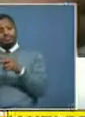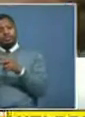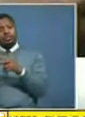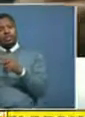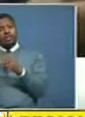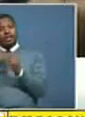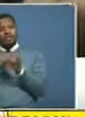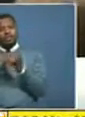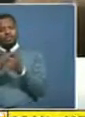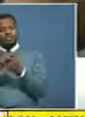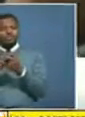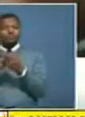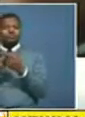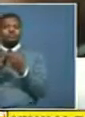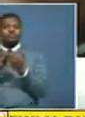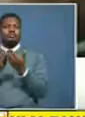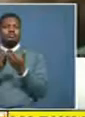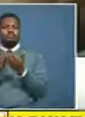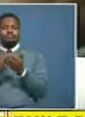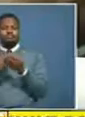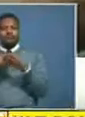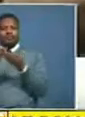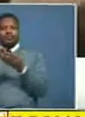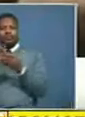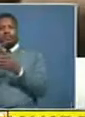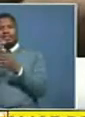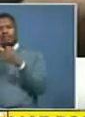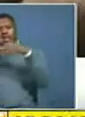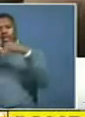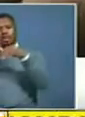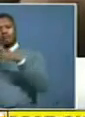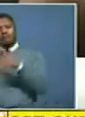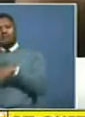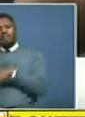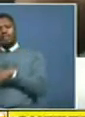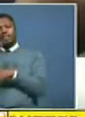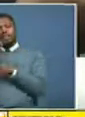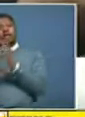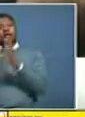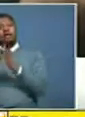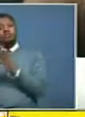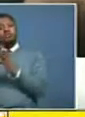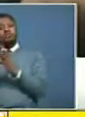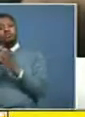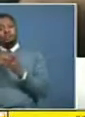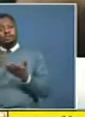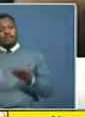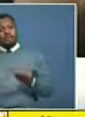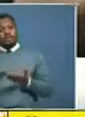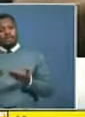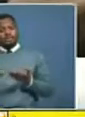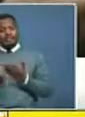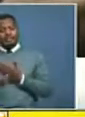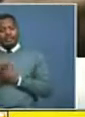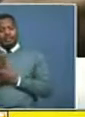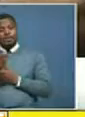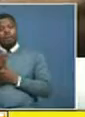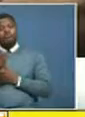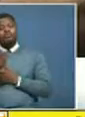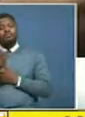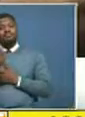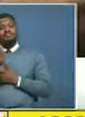whereby we were able to restore power within 48 hours. And we are here this morning to